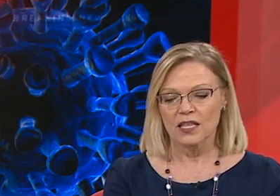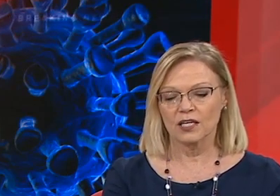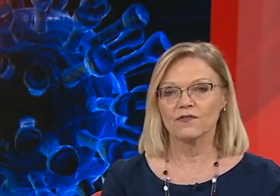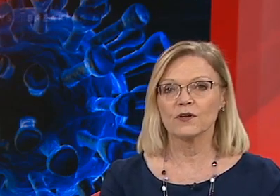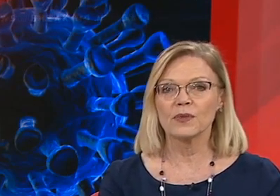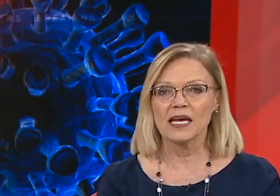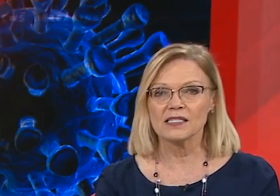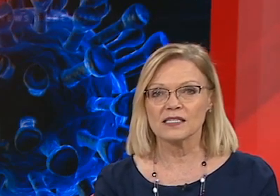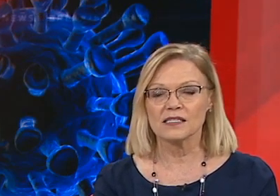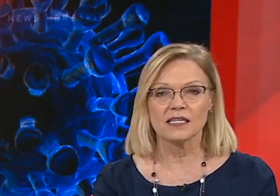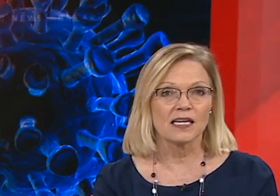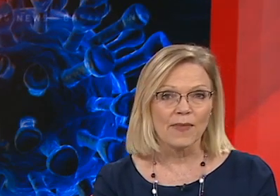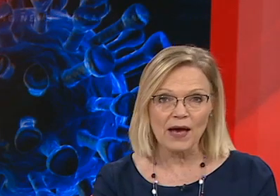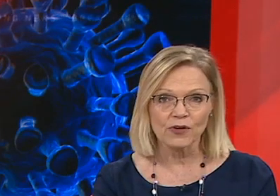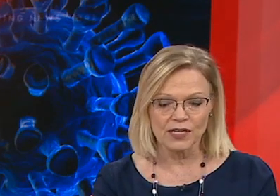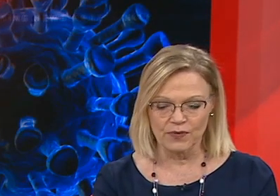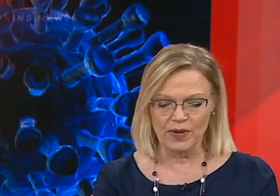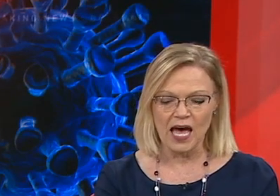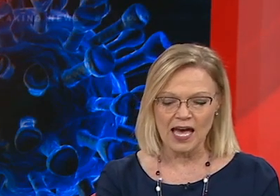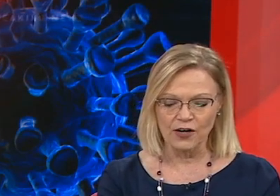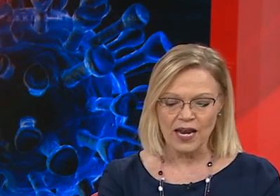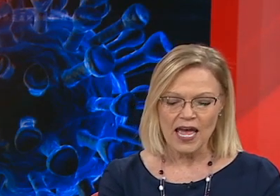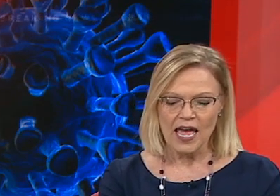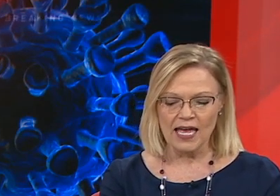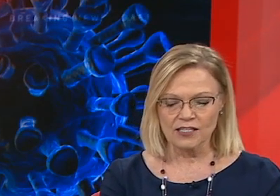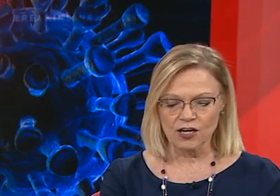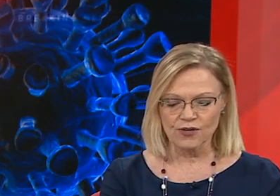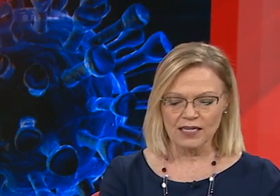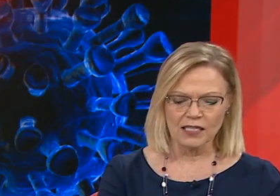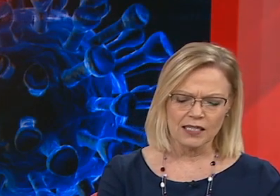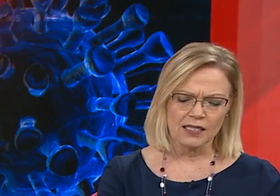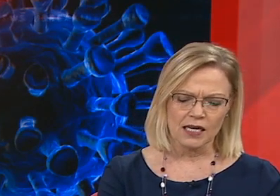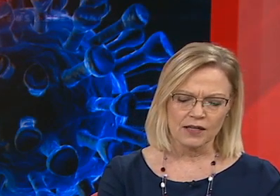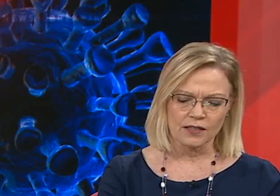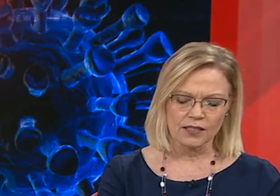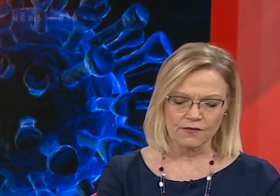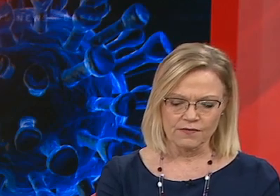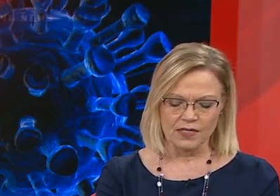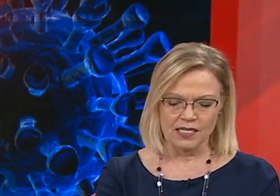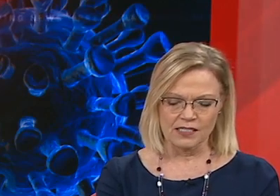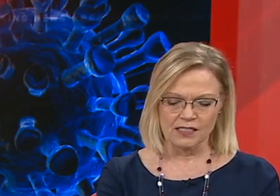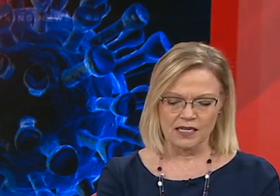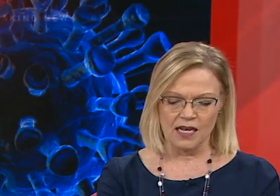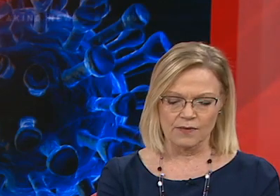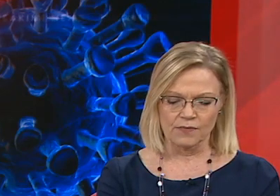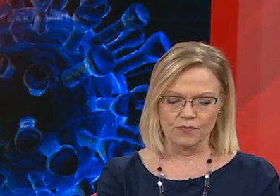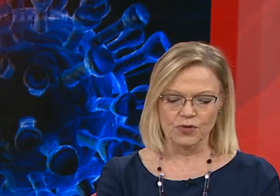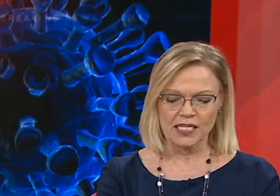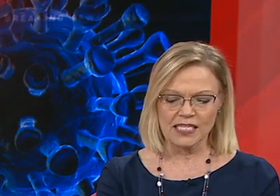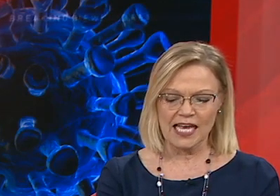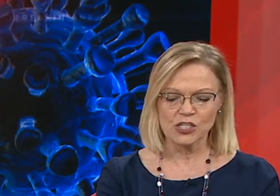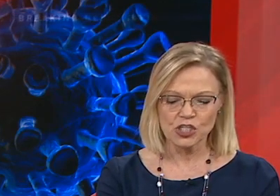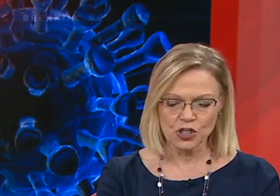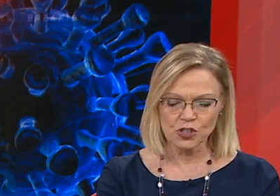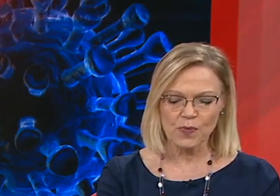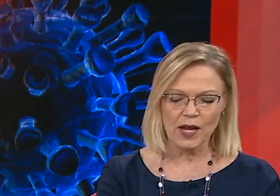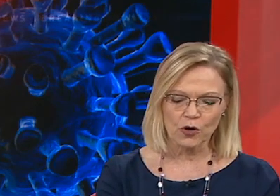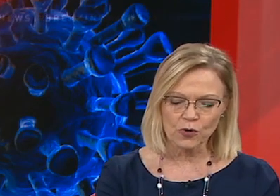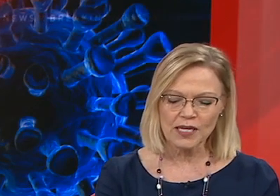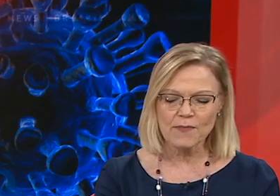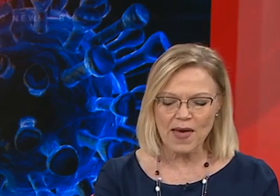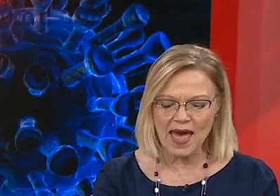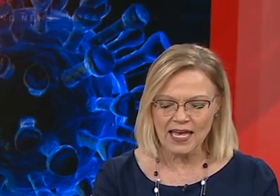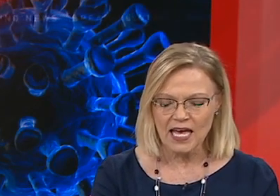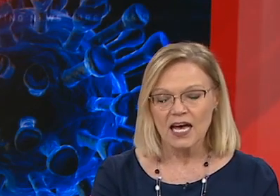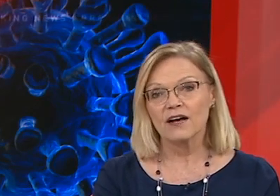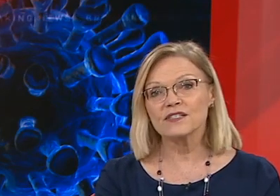So the confirmed cases, the amount could even be higher. And Dr. Acton is predicting a surge by